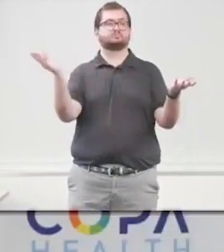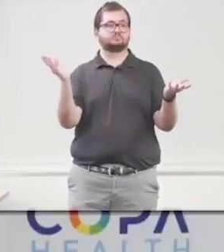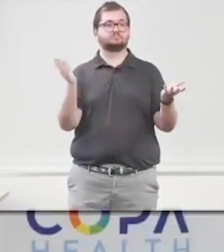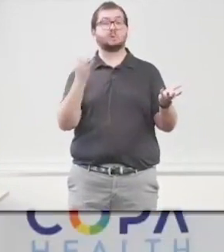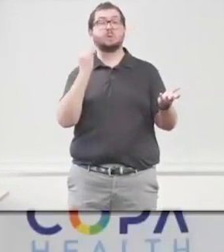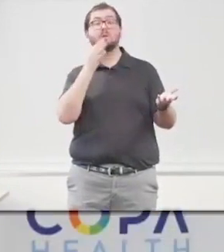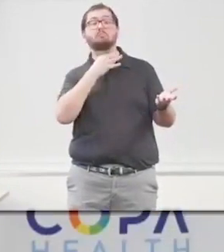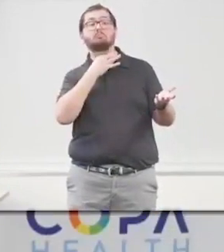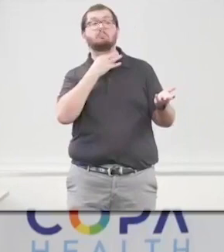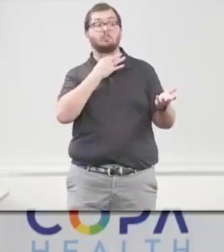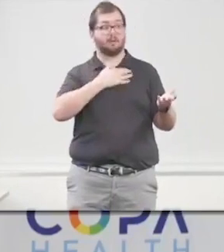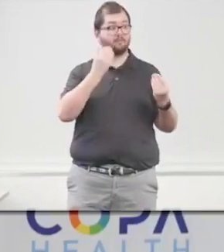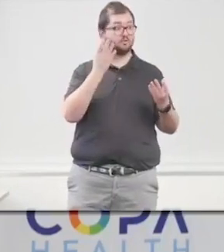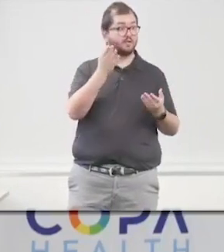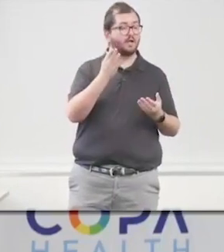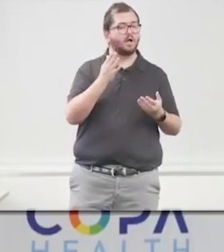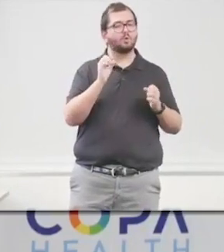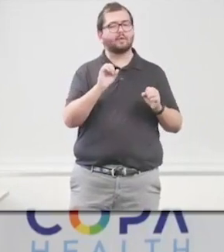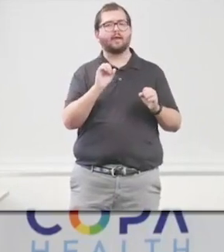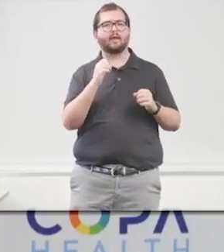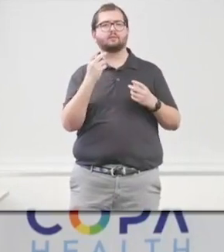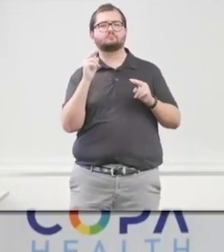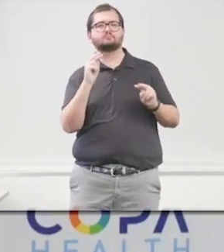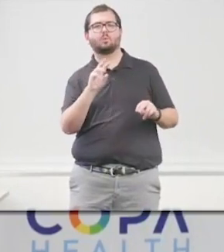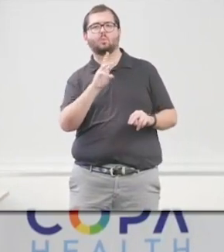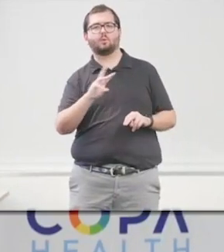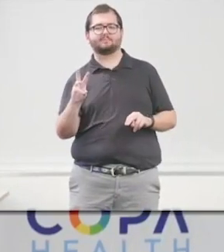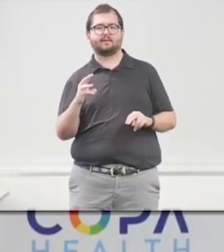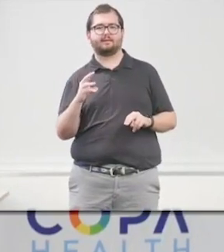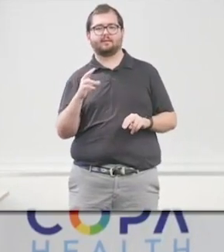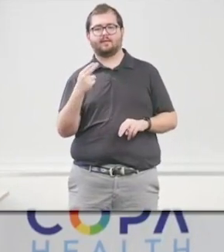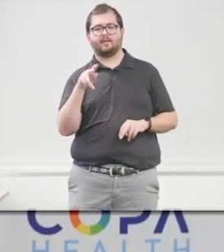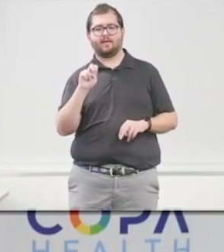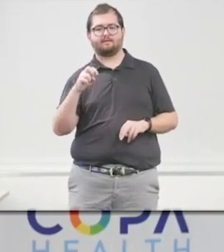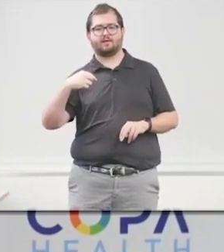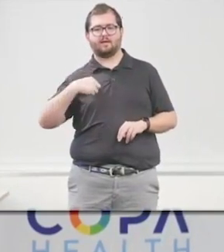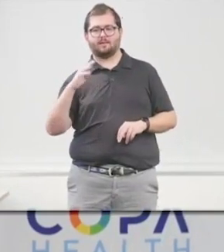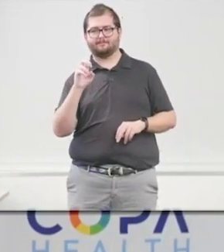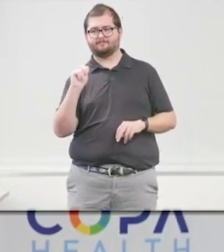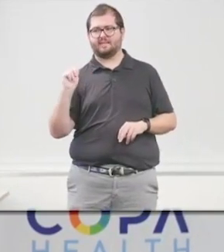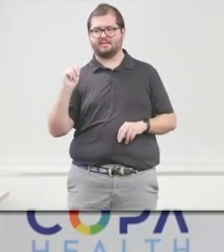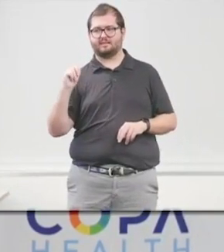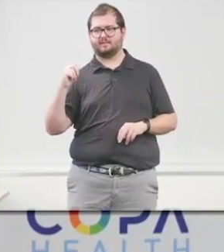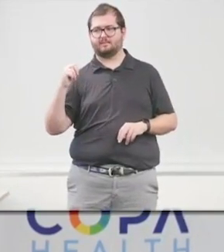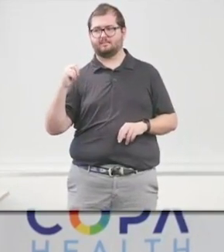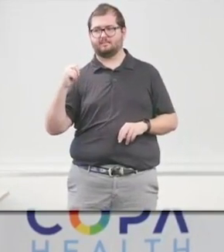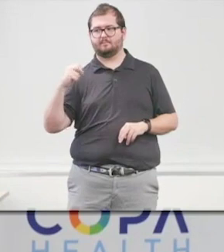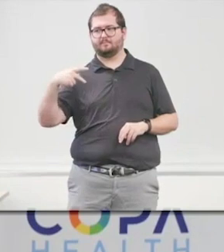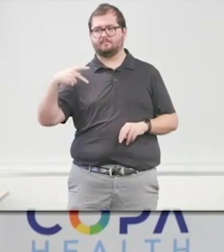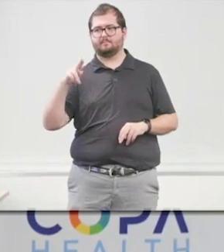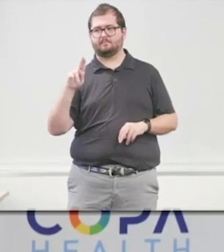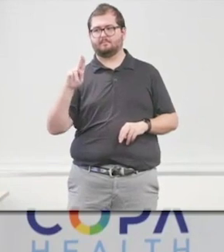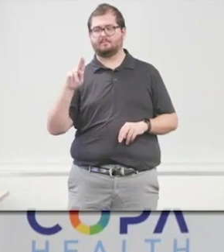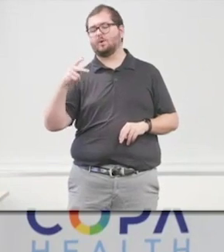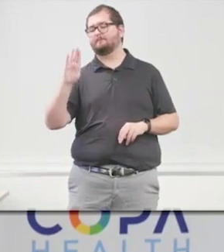if it's out there, you can go to Have I Been Pwned? You can look that up on Google and just go, and it'll tell you if your data has